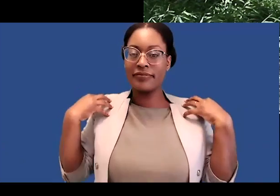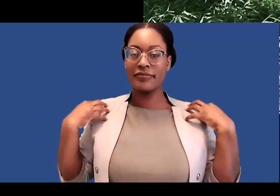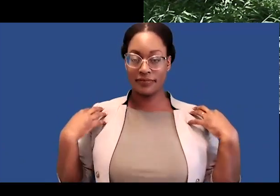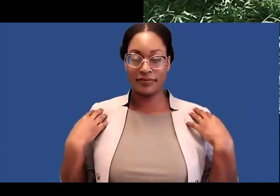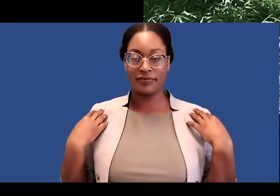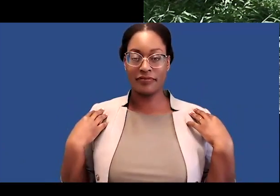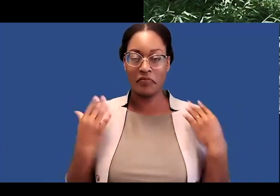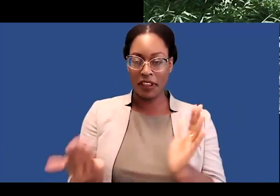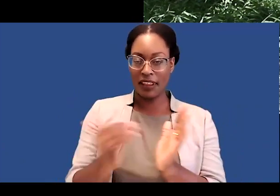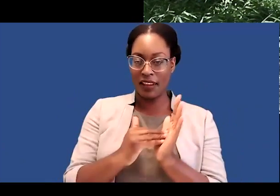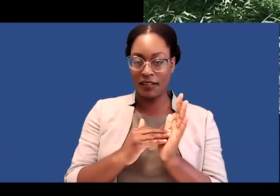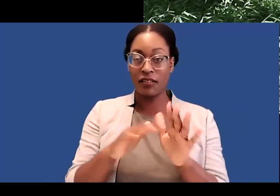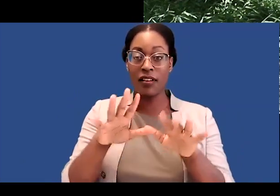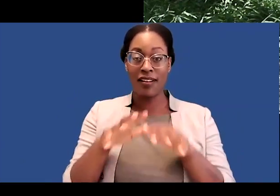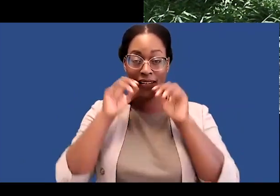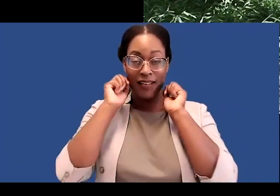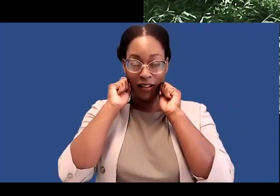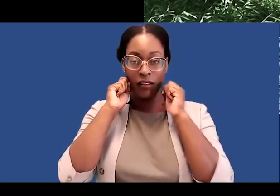Again, inhale and lift.